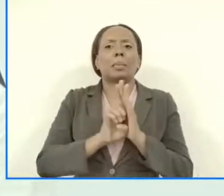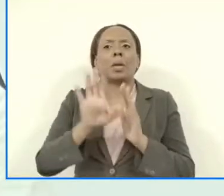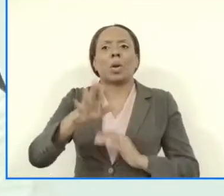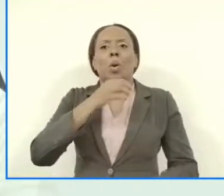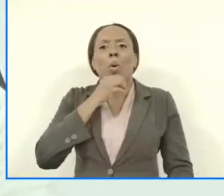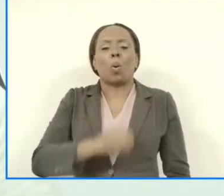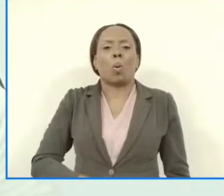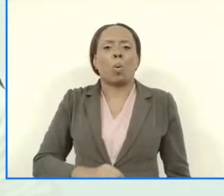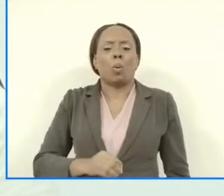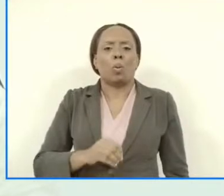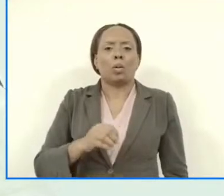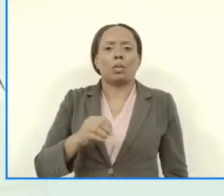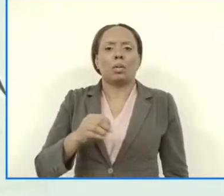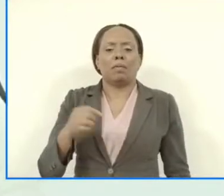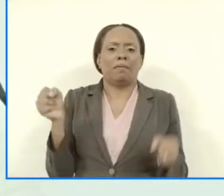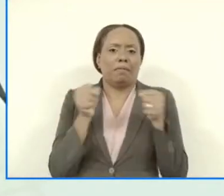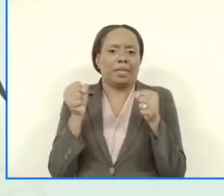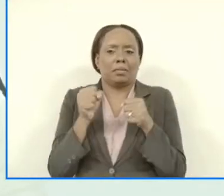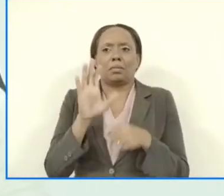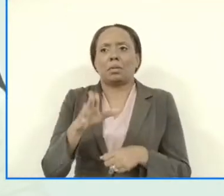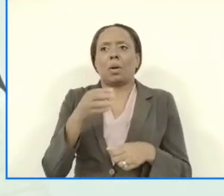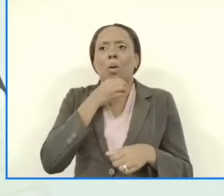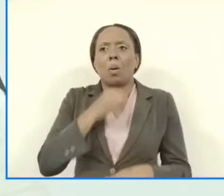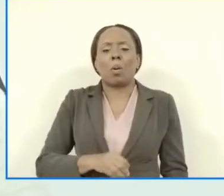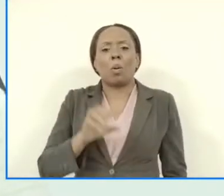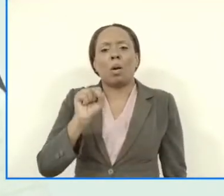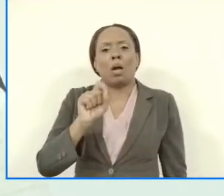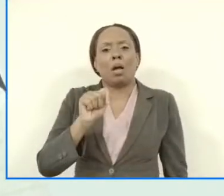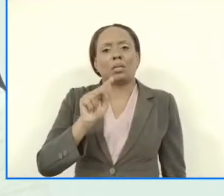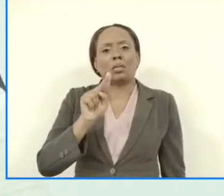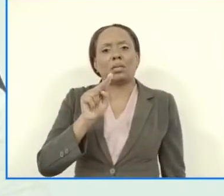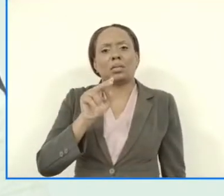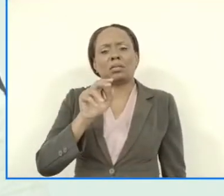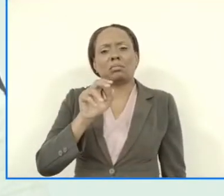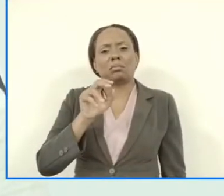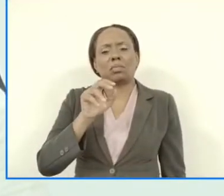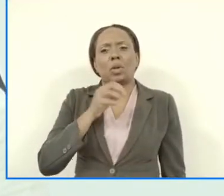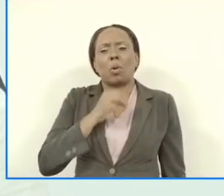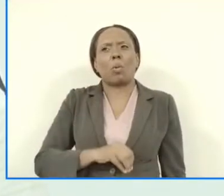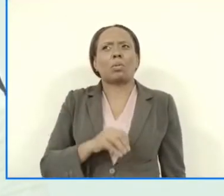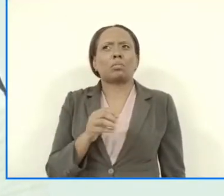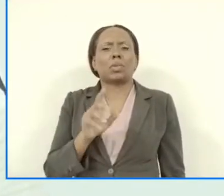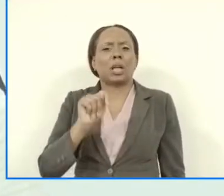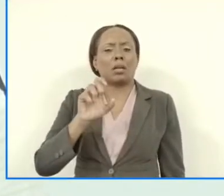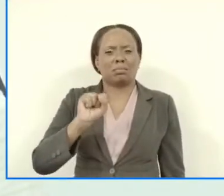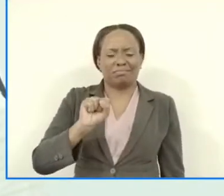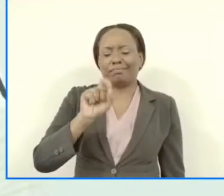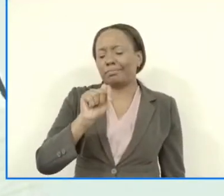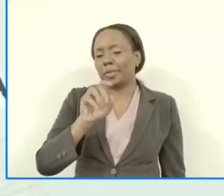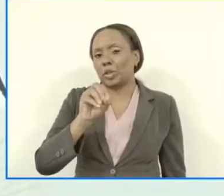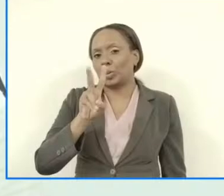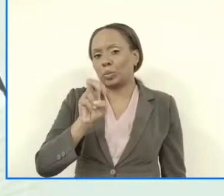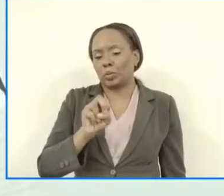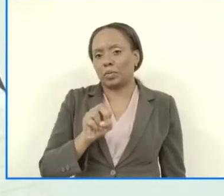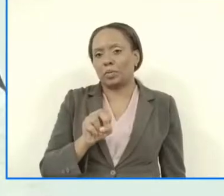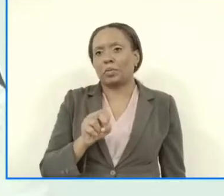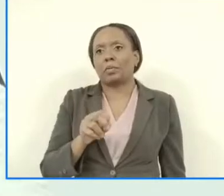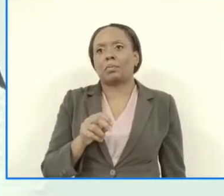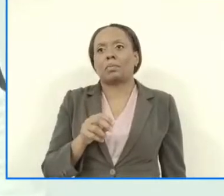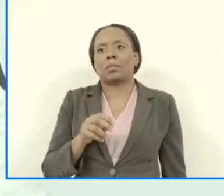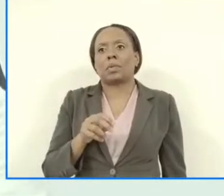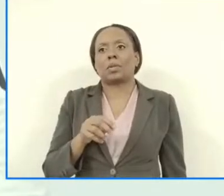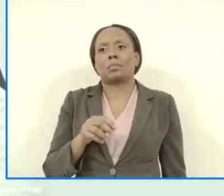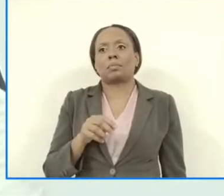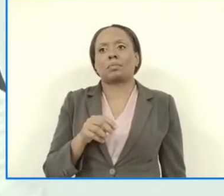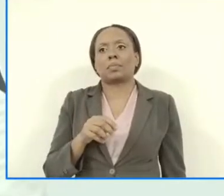the metals can go there. The old tree trimmings can go to SBRC, Sustainable Barbados Recycling Center, of